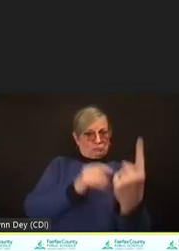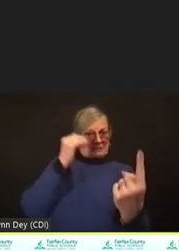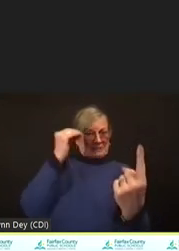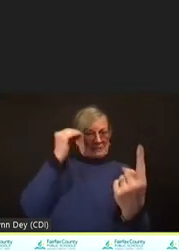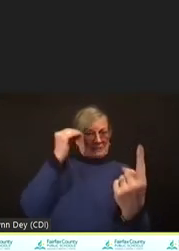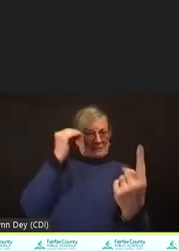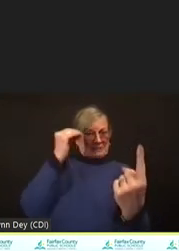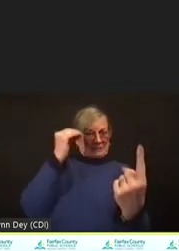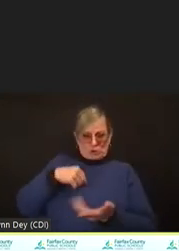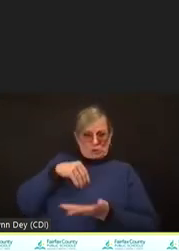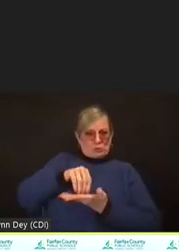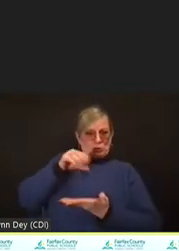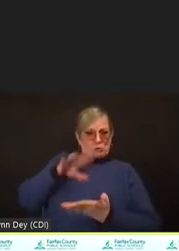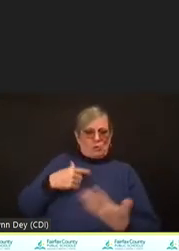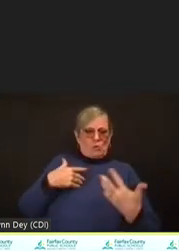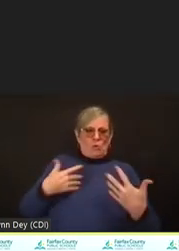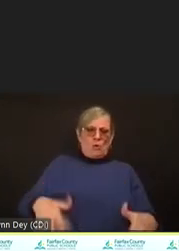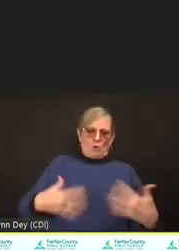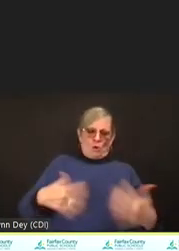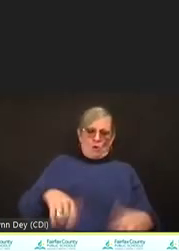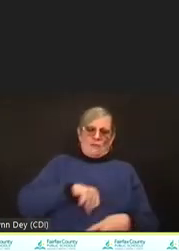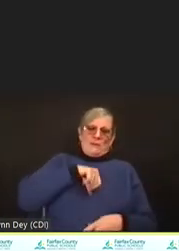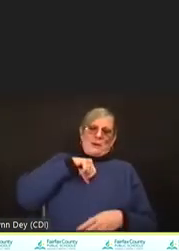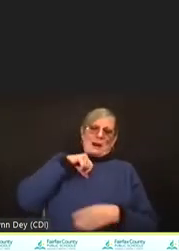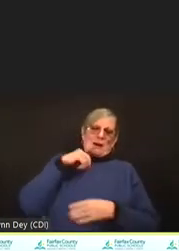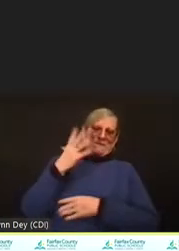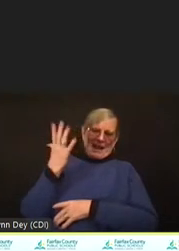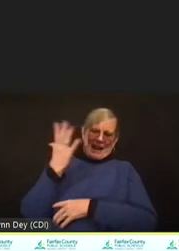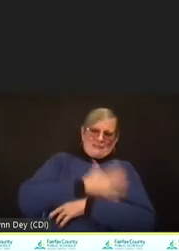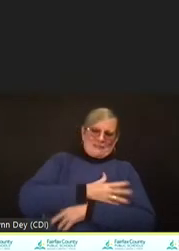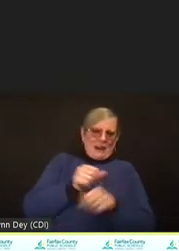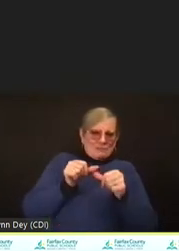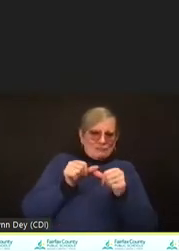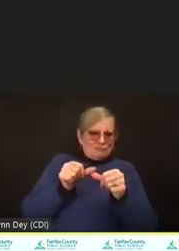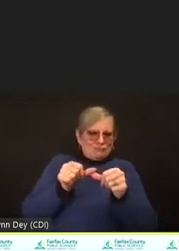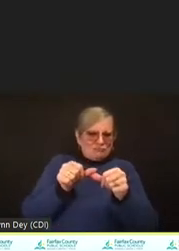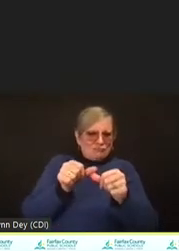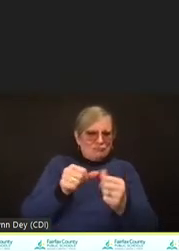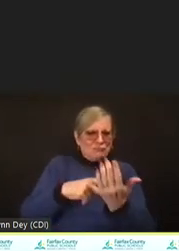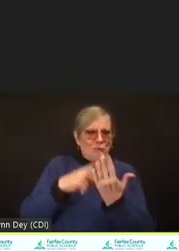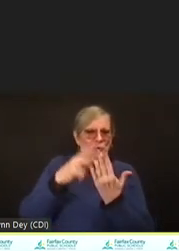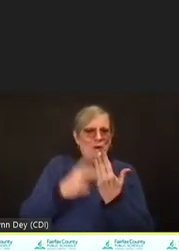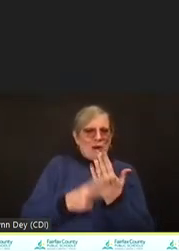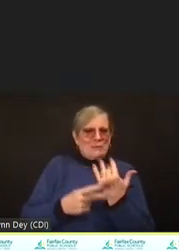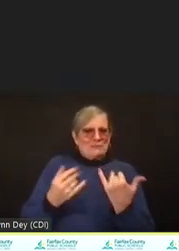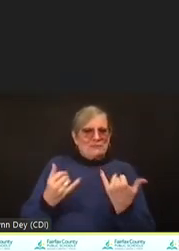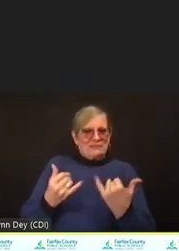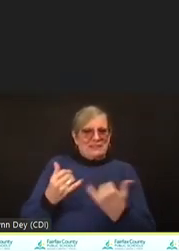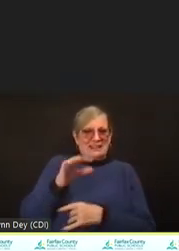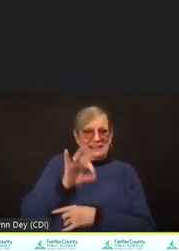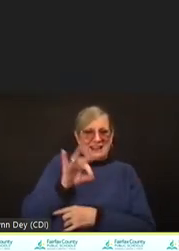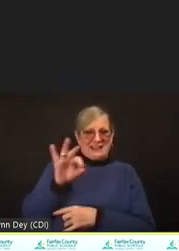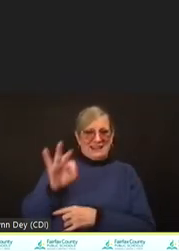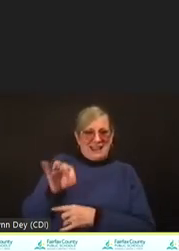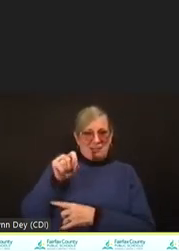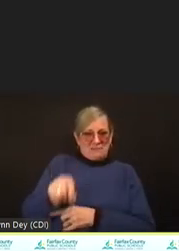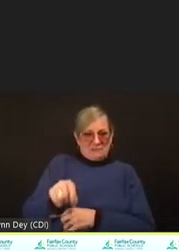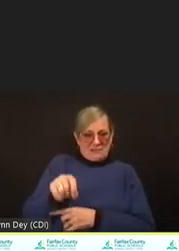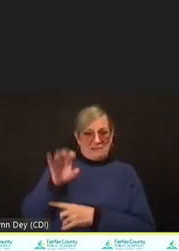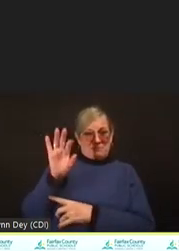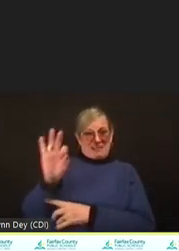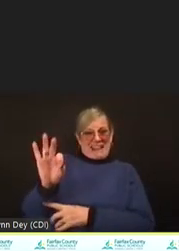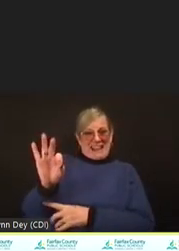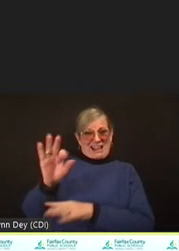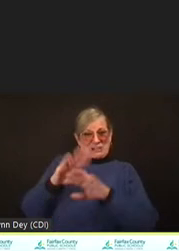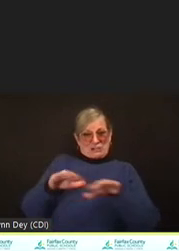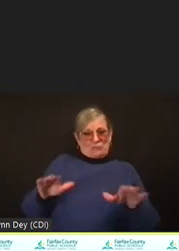in-person instruction since the school year began, with over 99.5% of our students back in school in person.